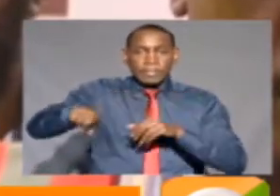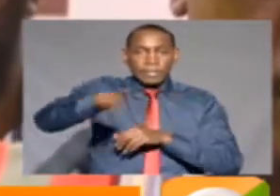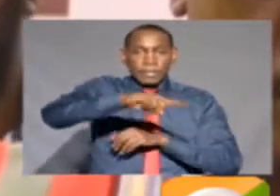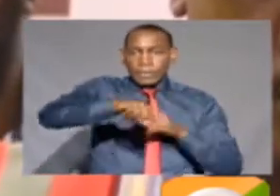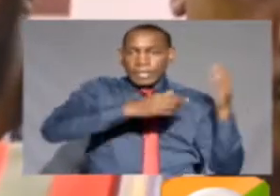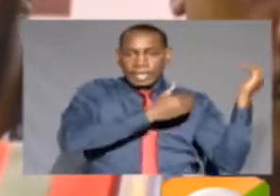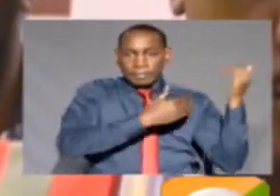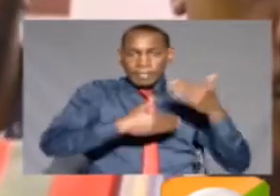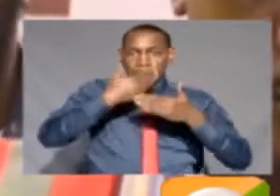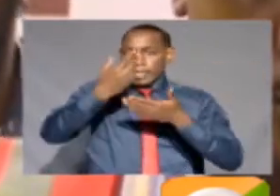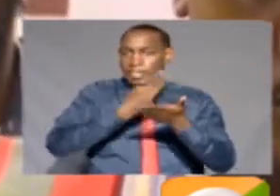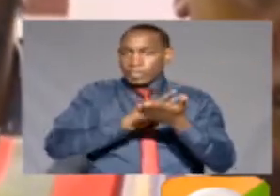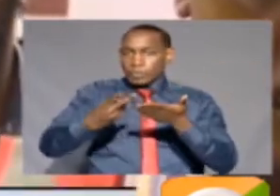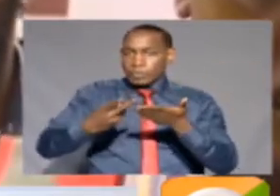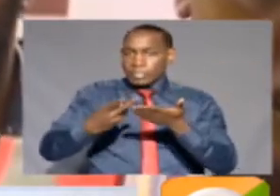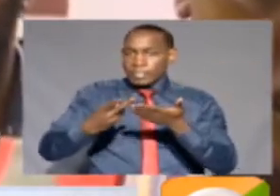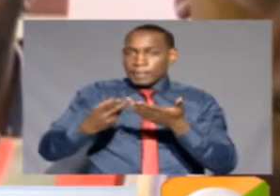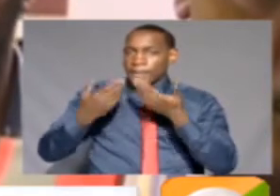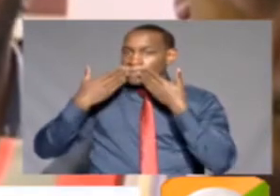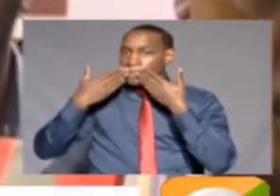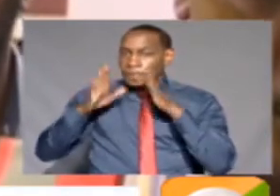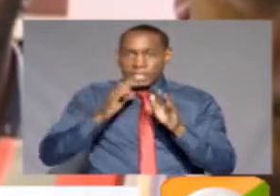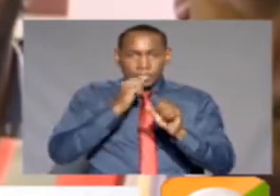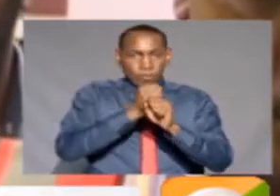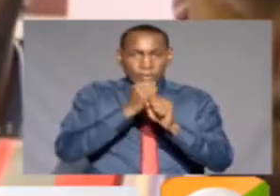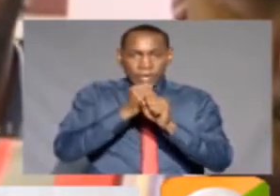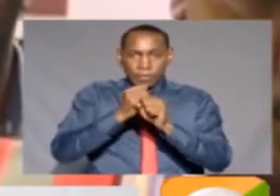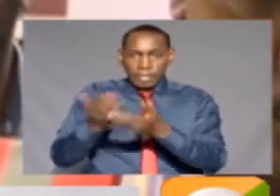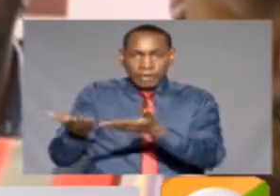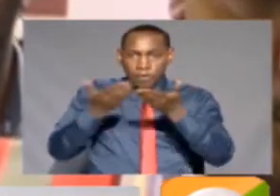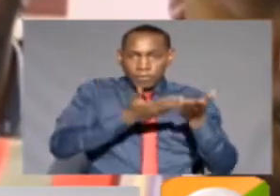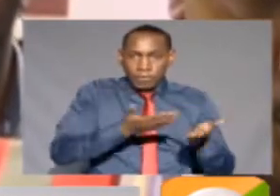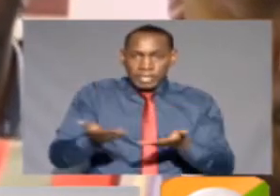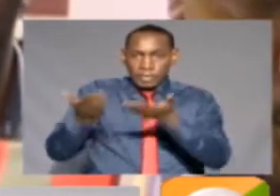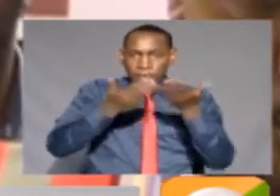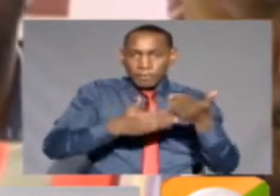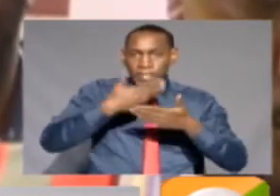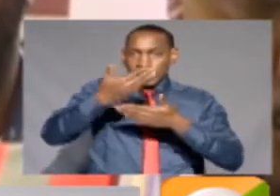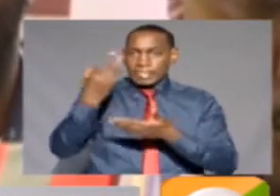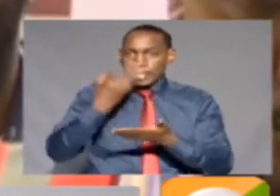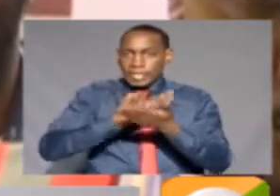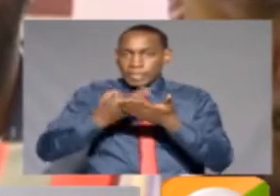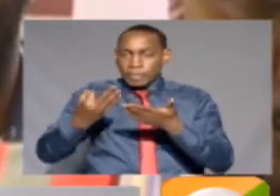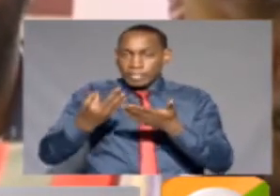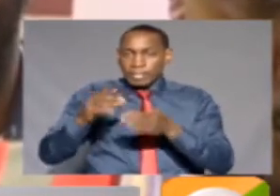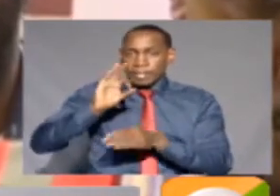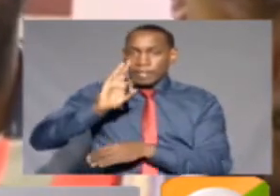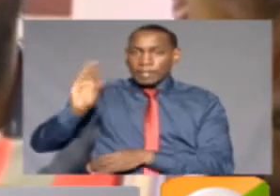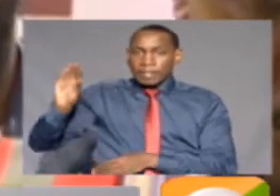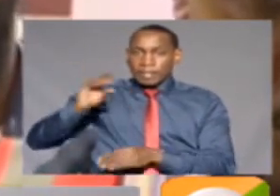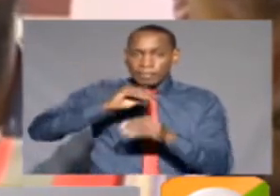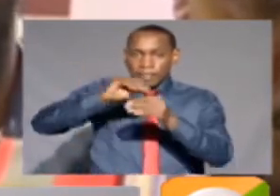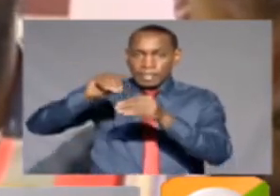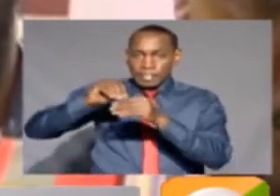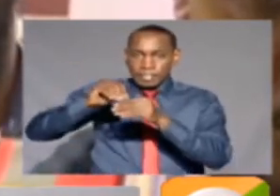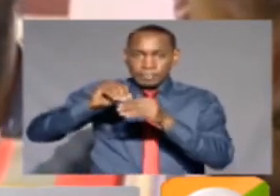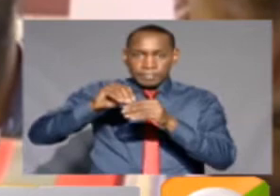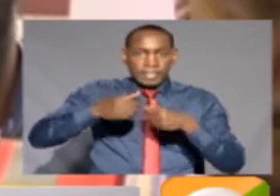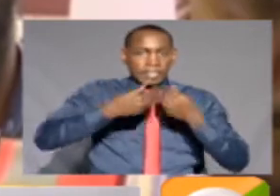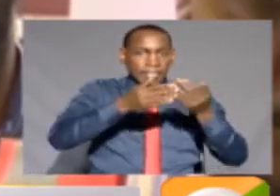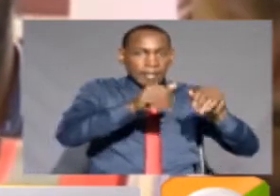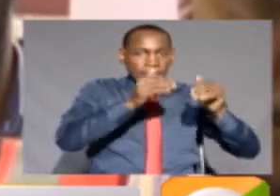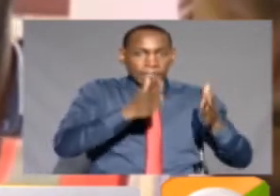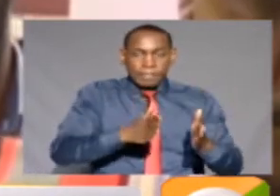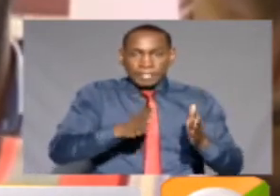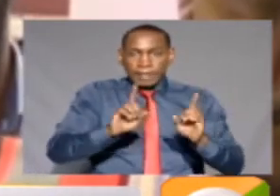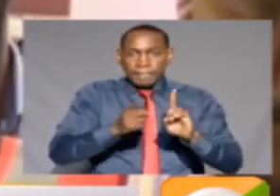that within the next 2 weeks we should finalize with the discharge operation of this vessel, and within the next 3 weeks, this fertilizer entire consignment should be with the farmers. That's